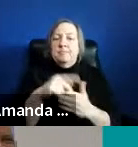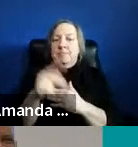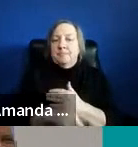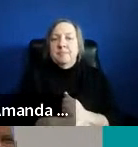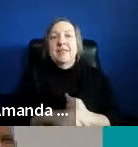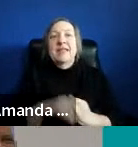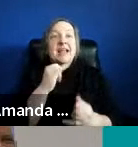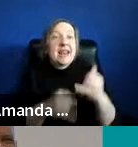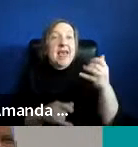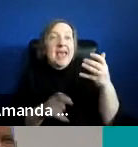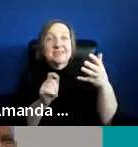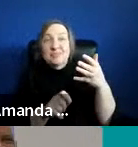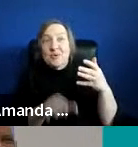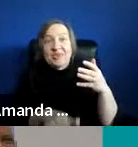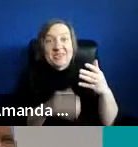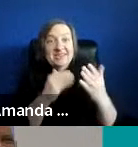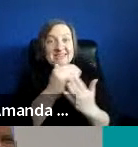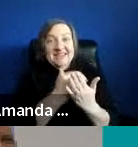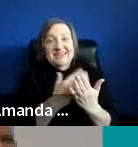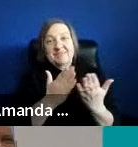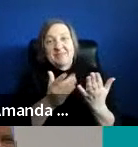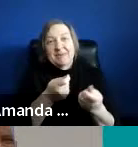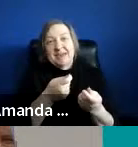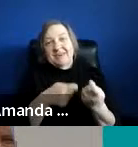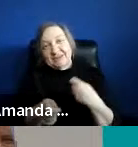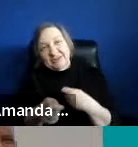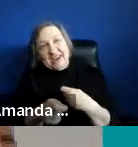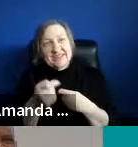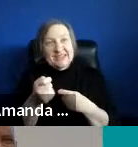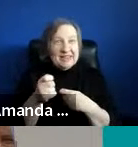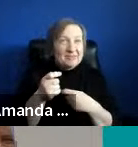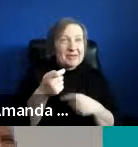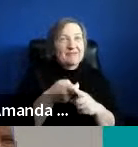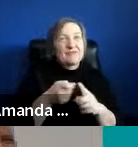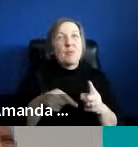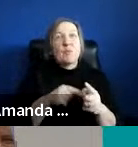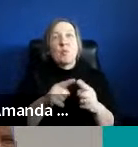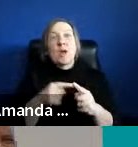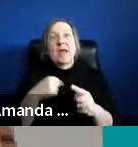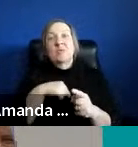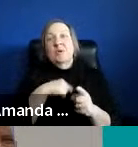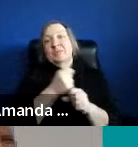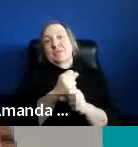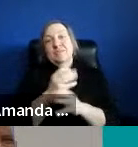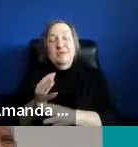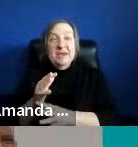this list, you know, I might change the course a little bit from when we prepared these